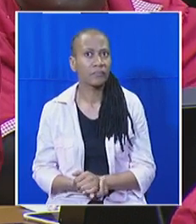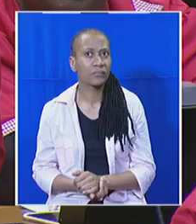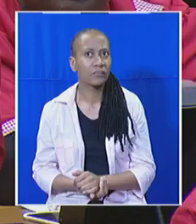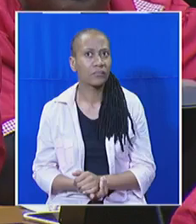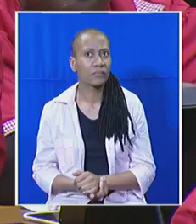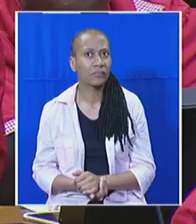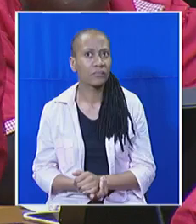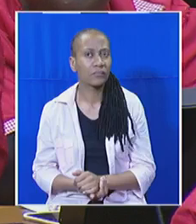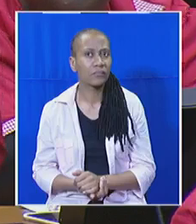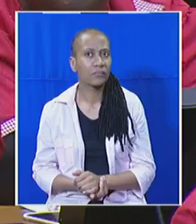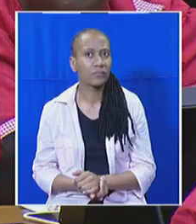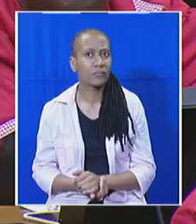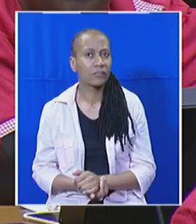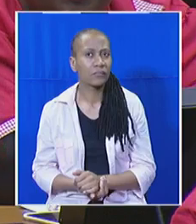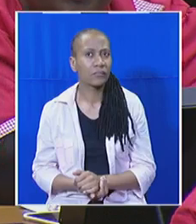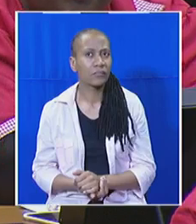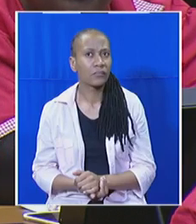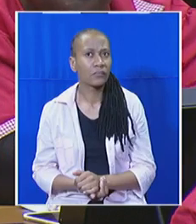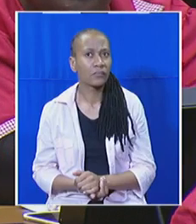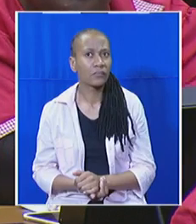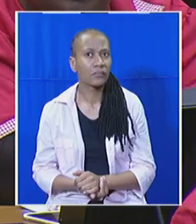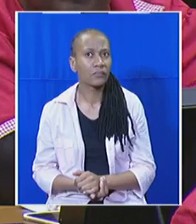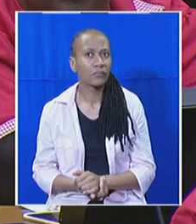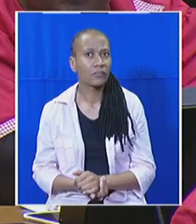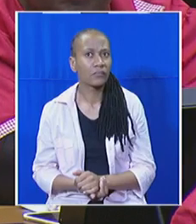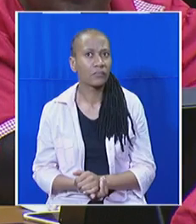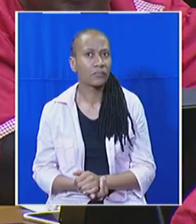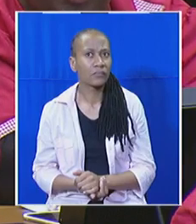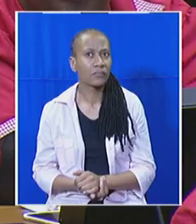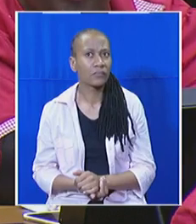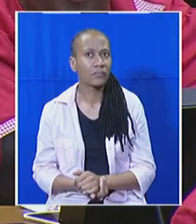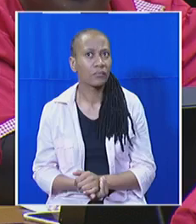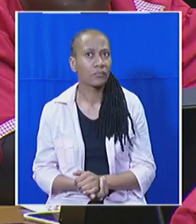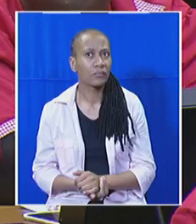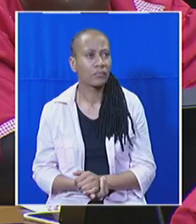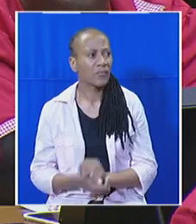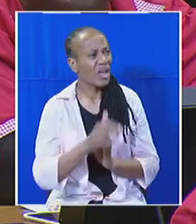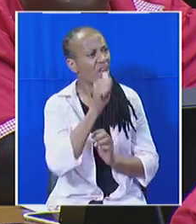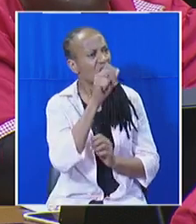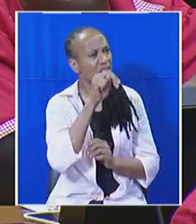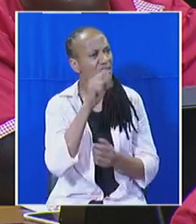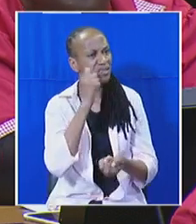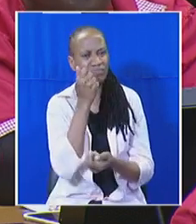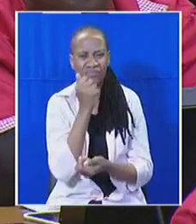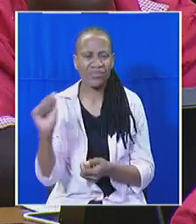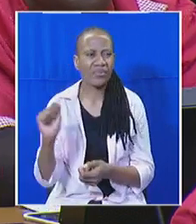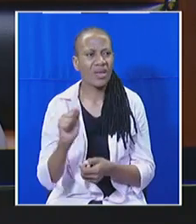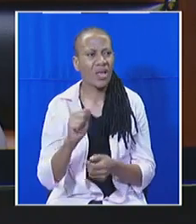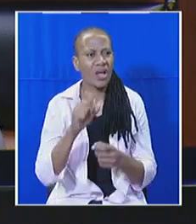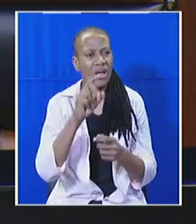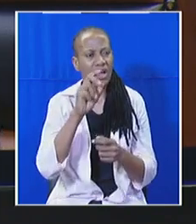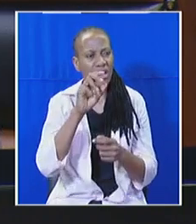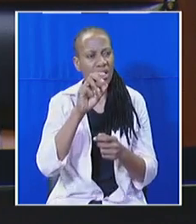ANC objecting to a bid of Tokyo Sekware for a FIFA presidency? Thank you.